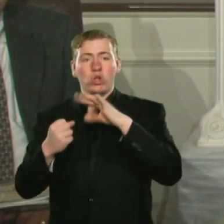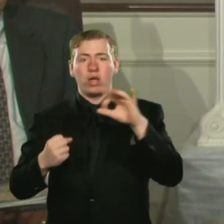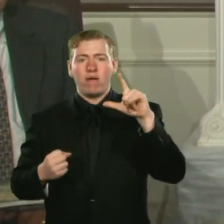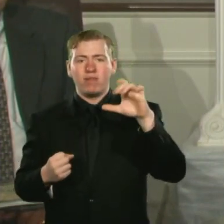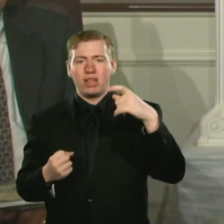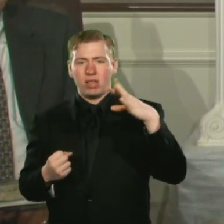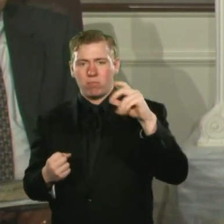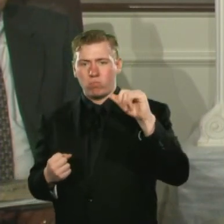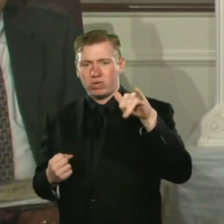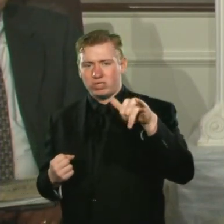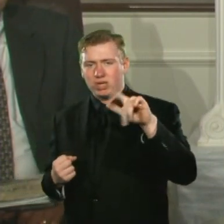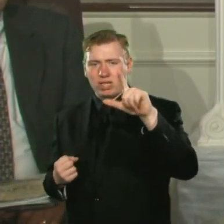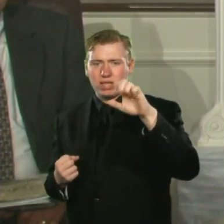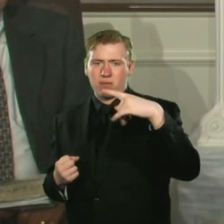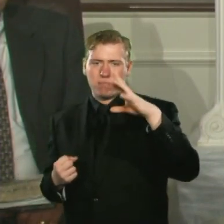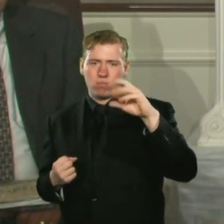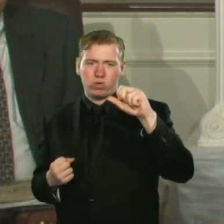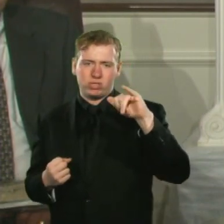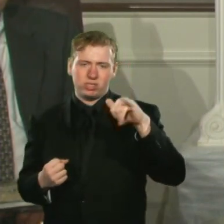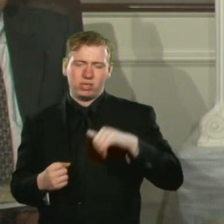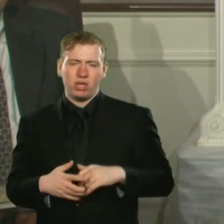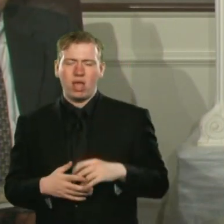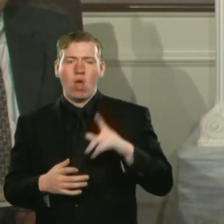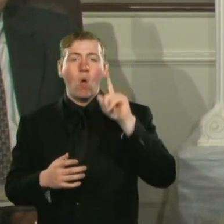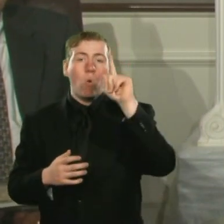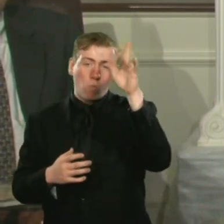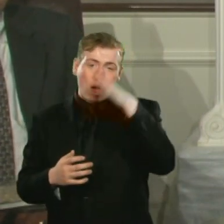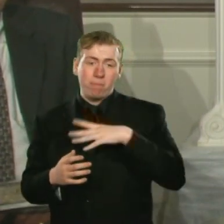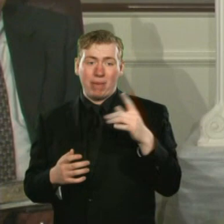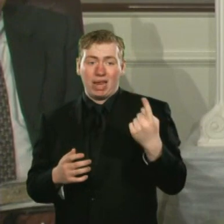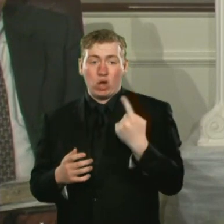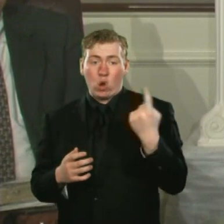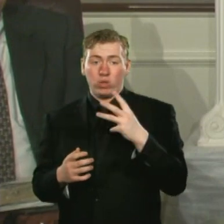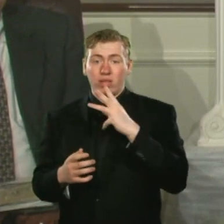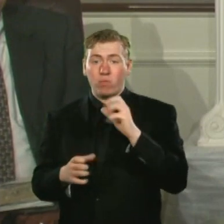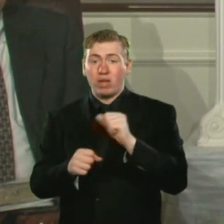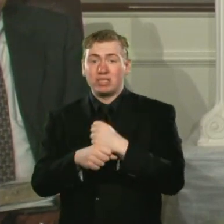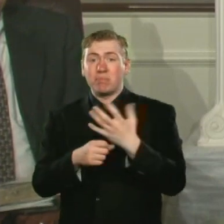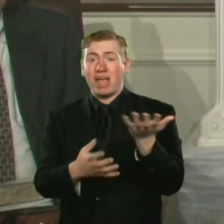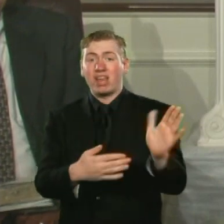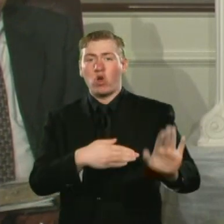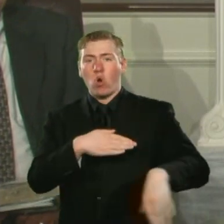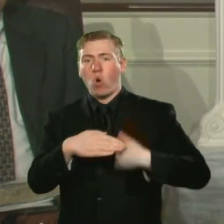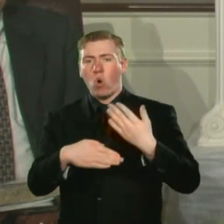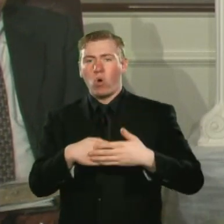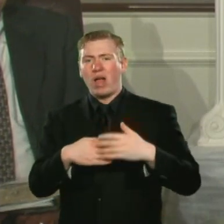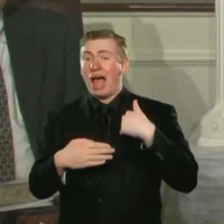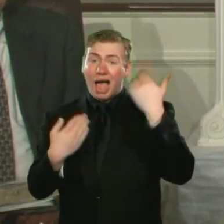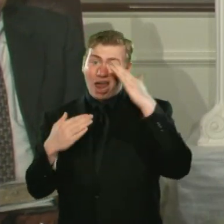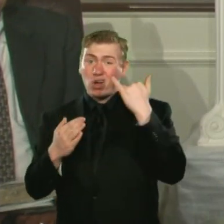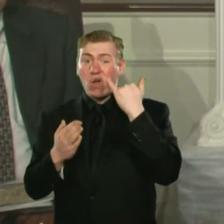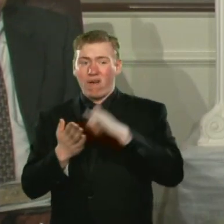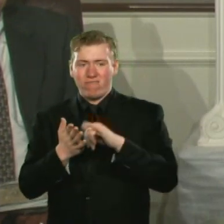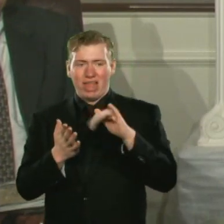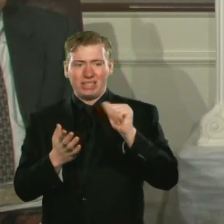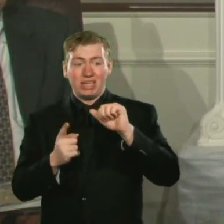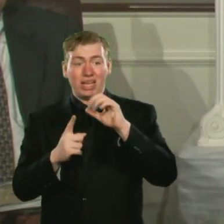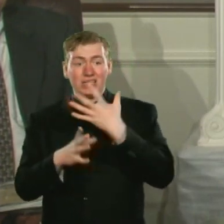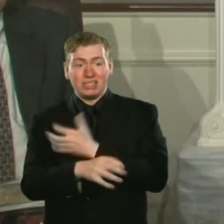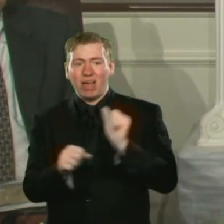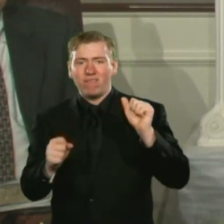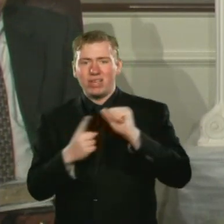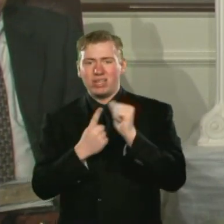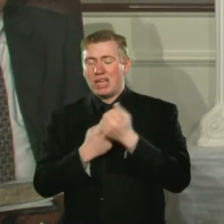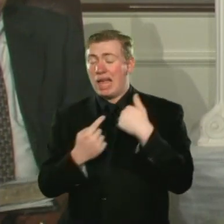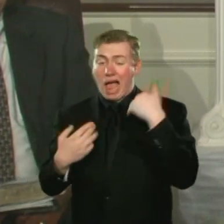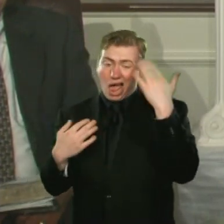leprosy, but only one man was made whole. And I don't know if that's a salvation situation. I'm